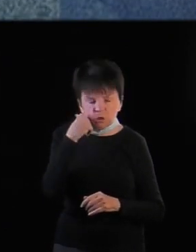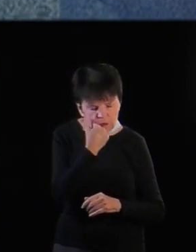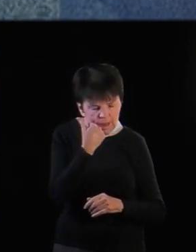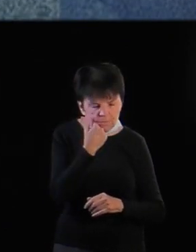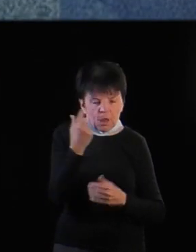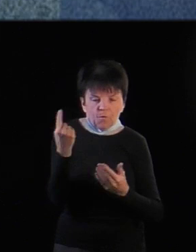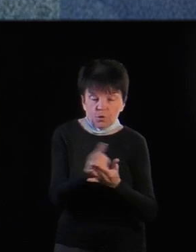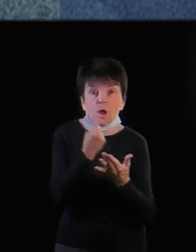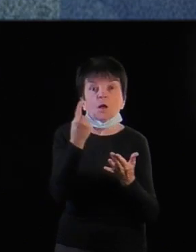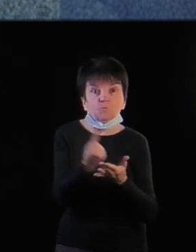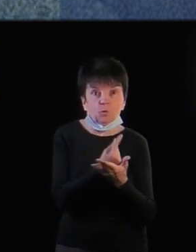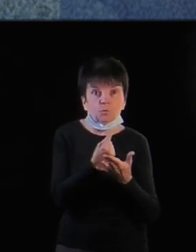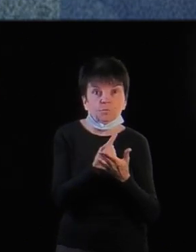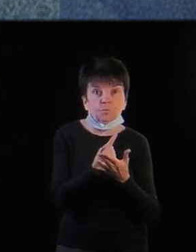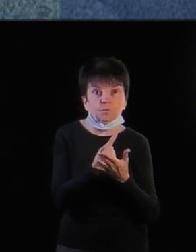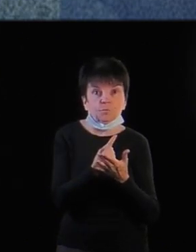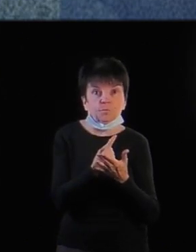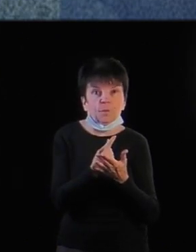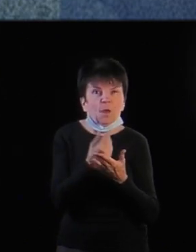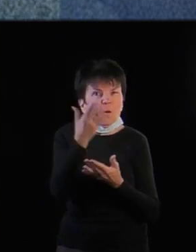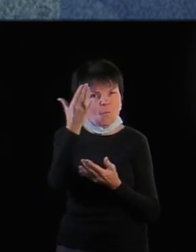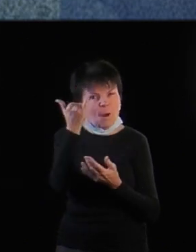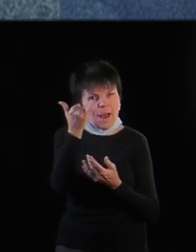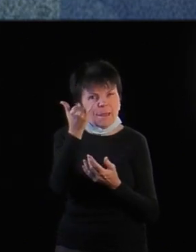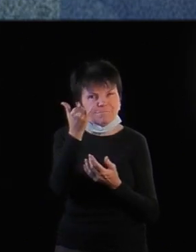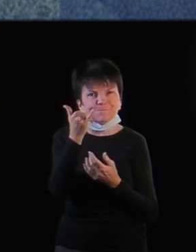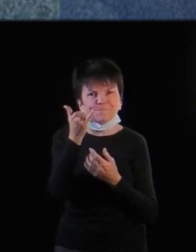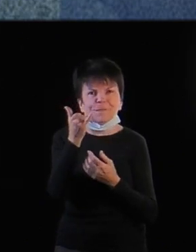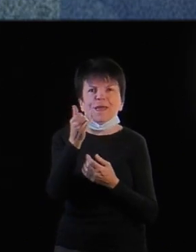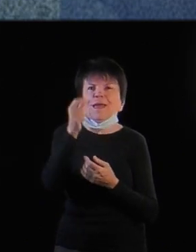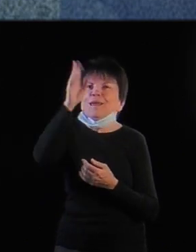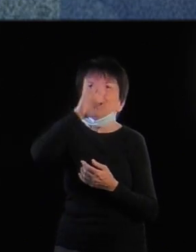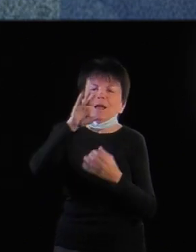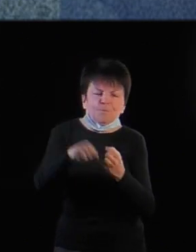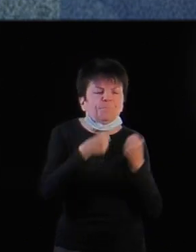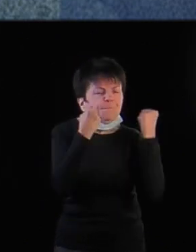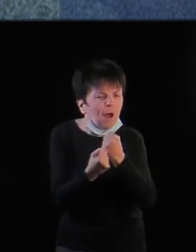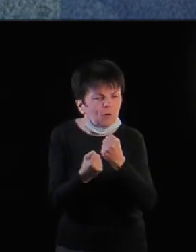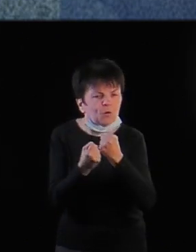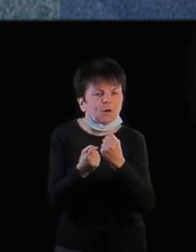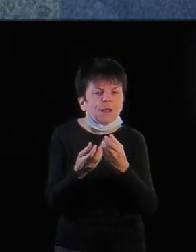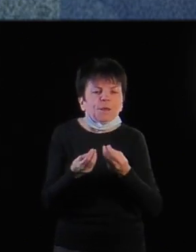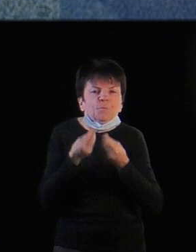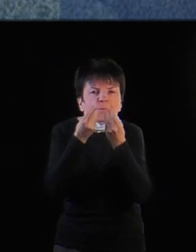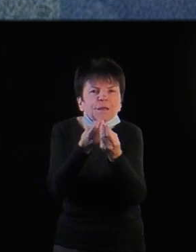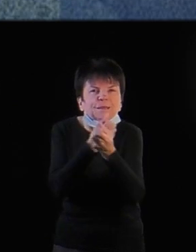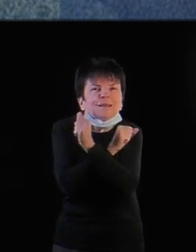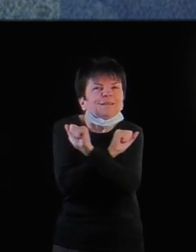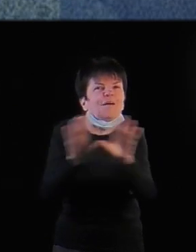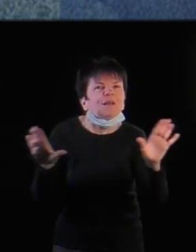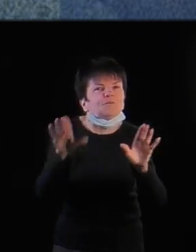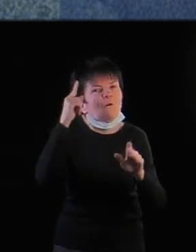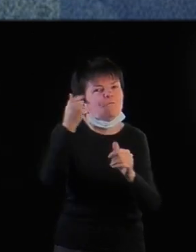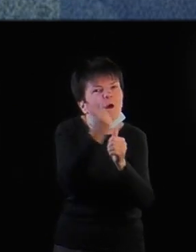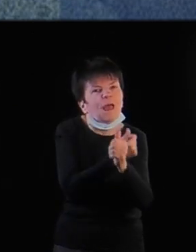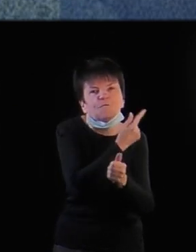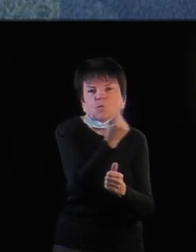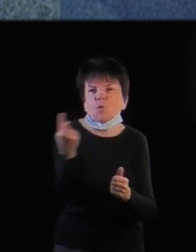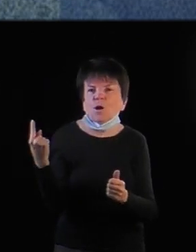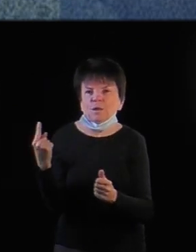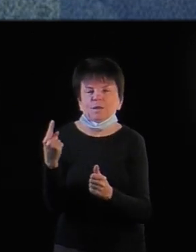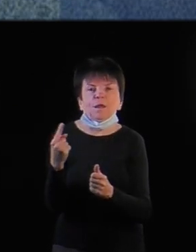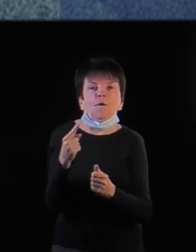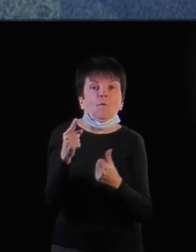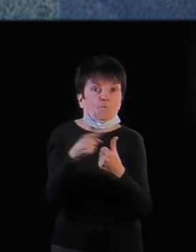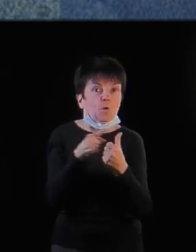the gospel, because it is the power of God that brings salvation to everyone who believes, first to the Jew, then